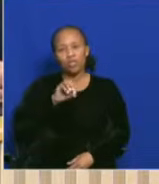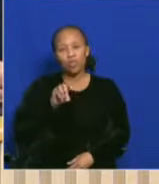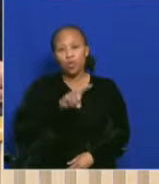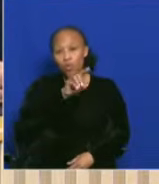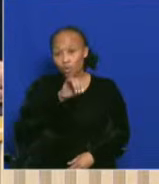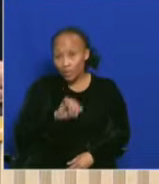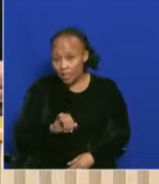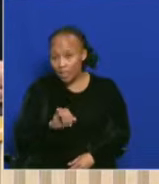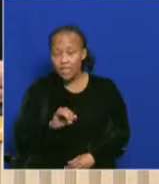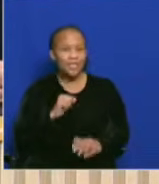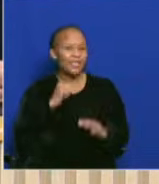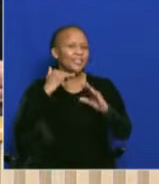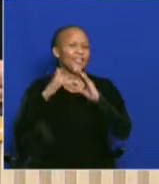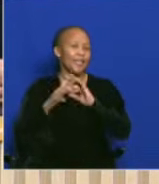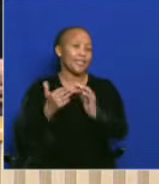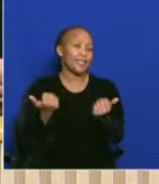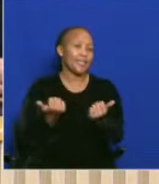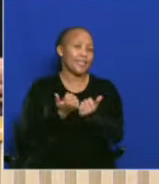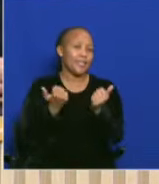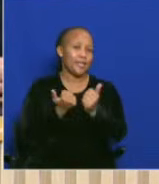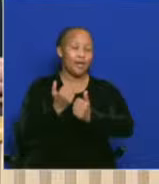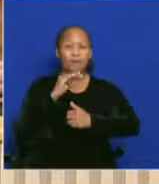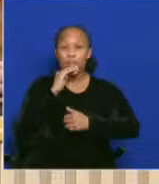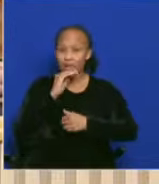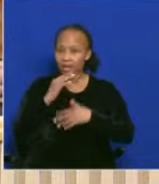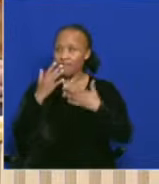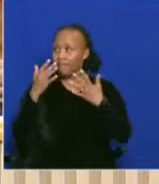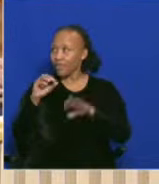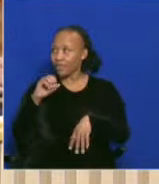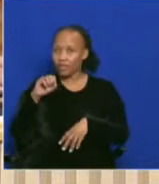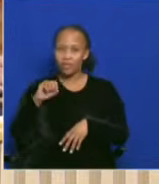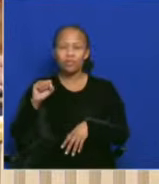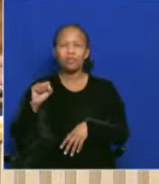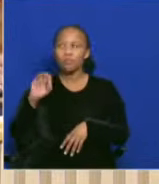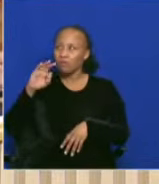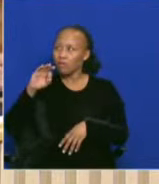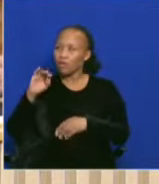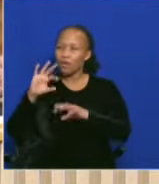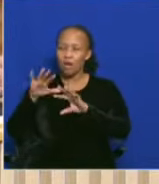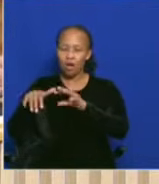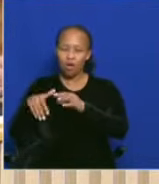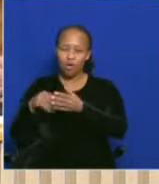these documents from the person named Josie.